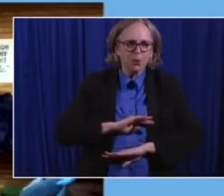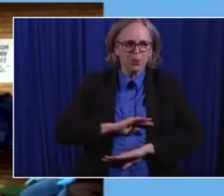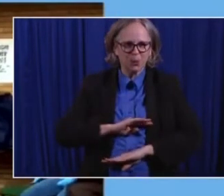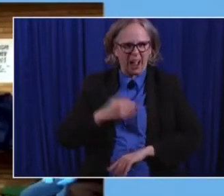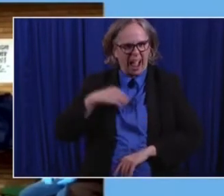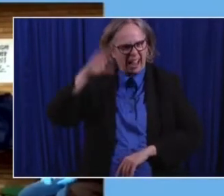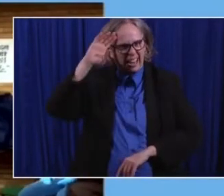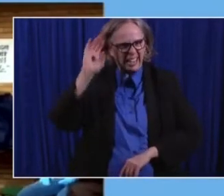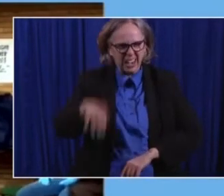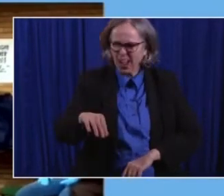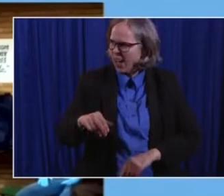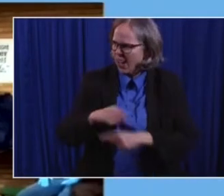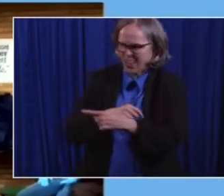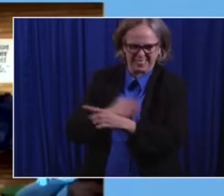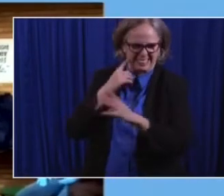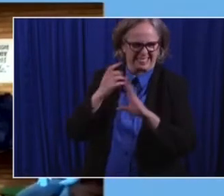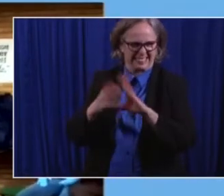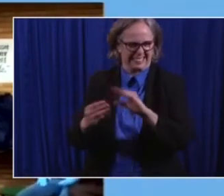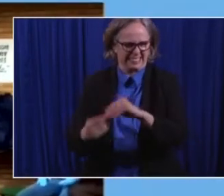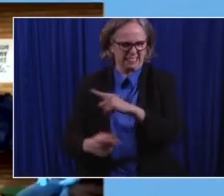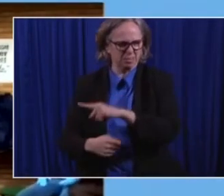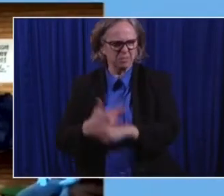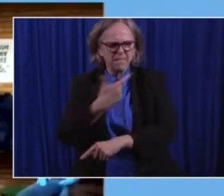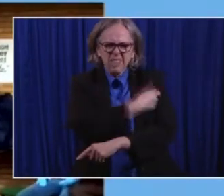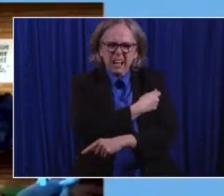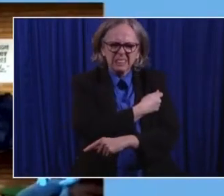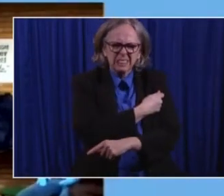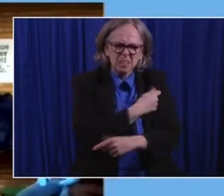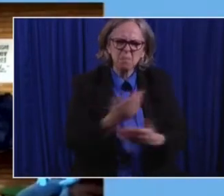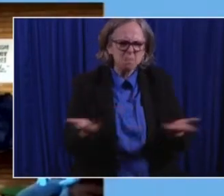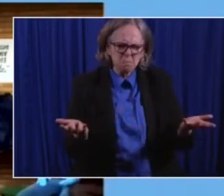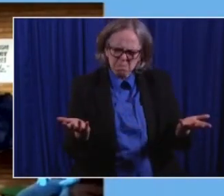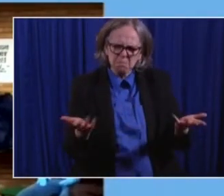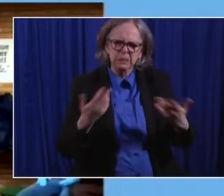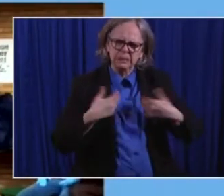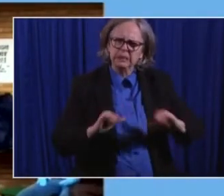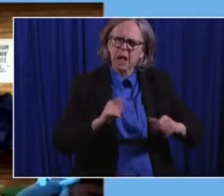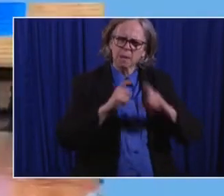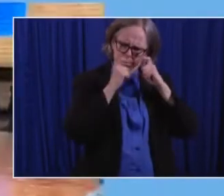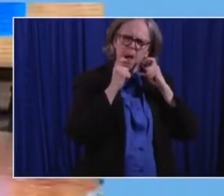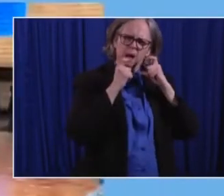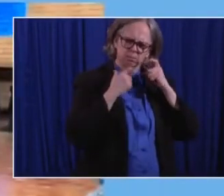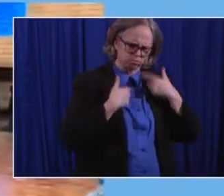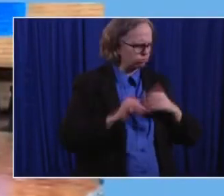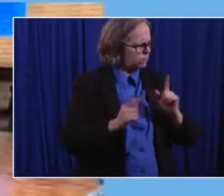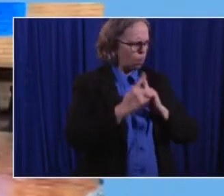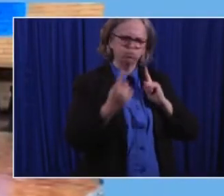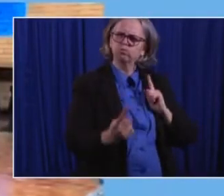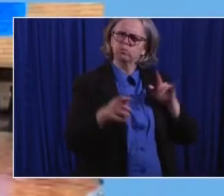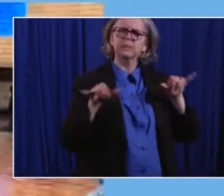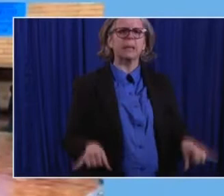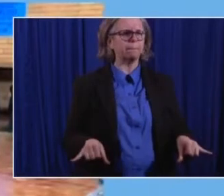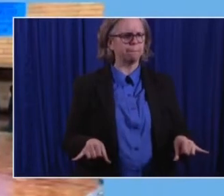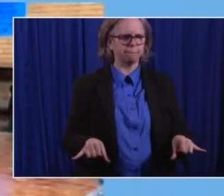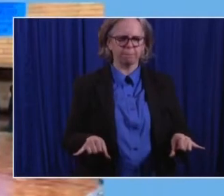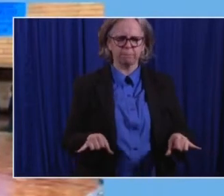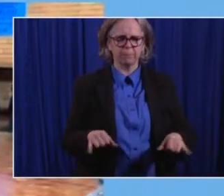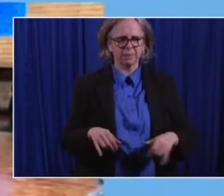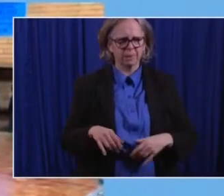with the vaccine, I'm still going to mask. I'm still going to do the things that I know I'm supposed to do. I just don't want to take a chance